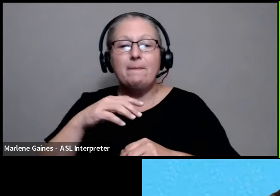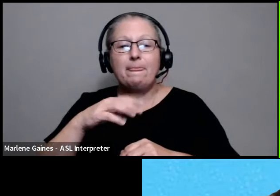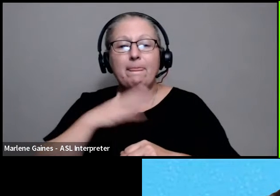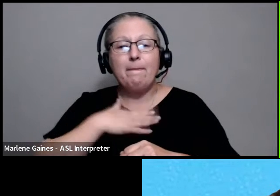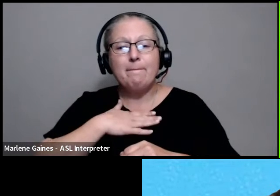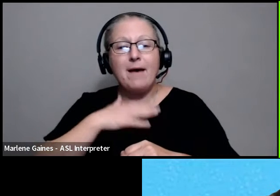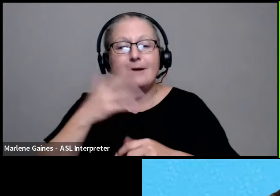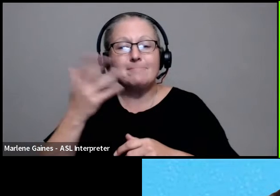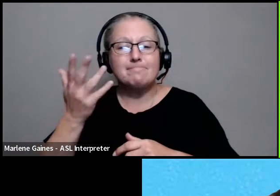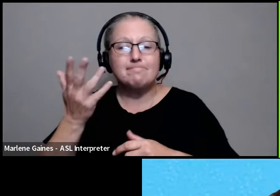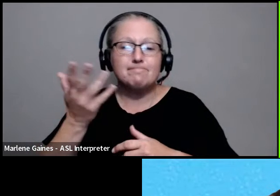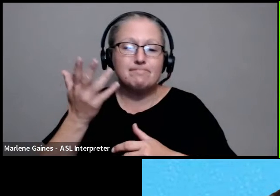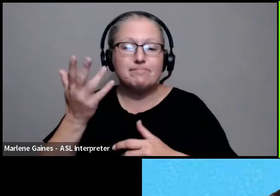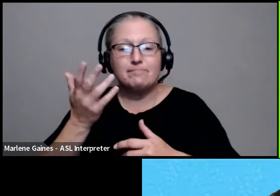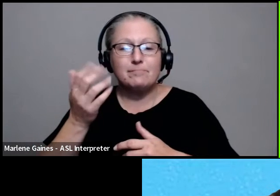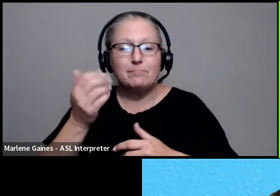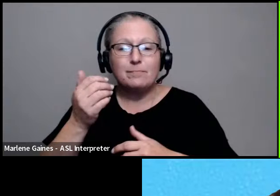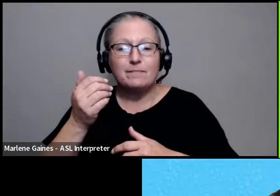my